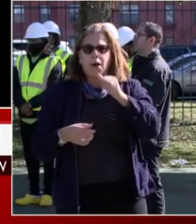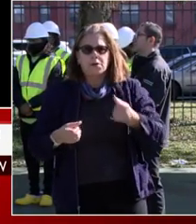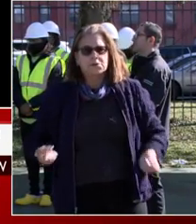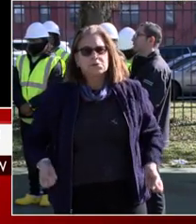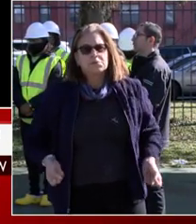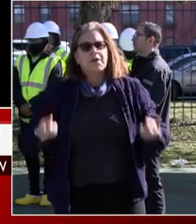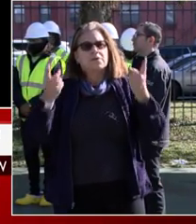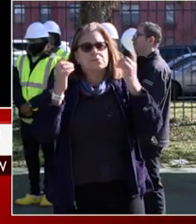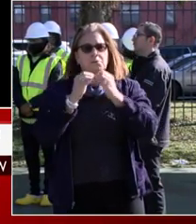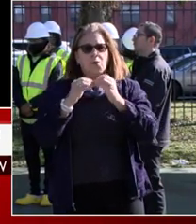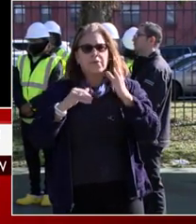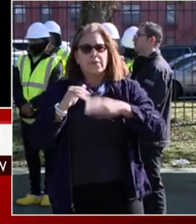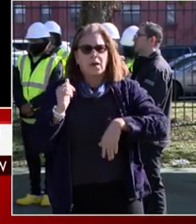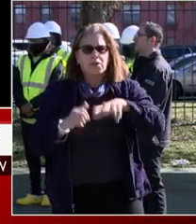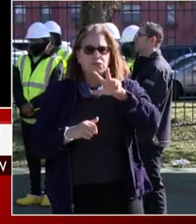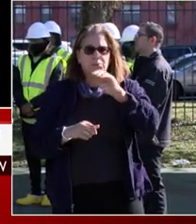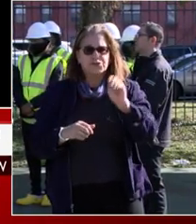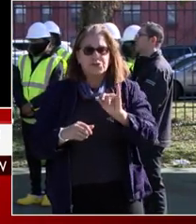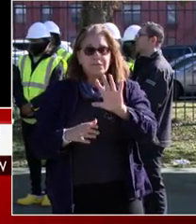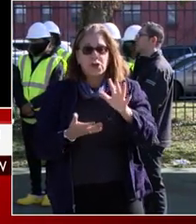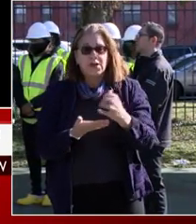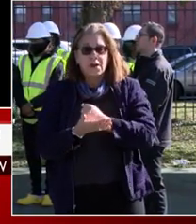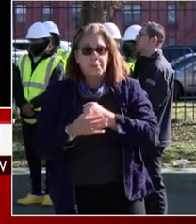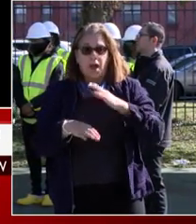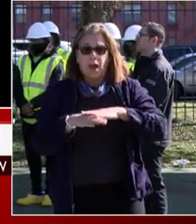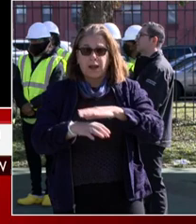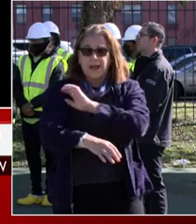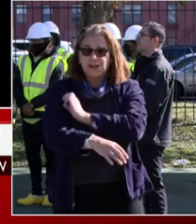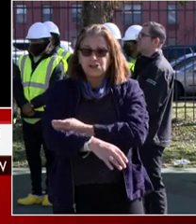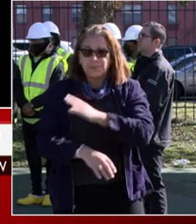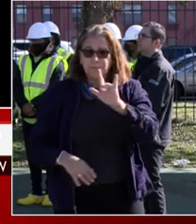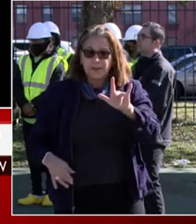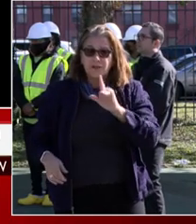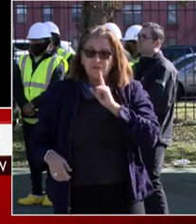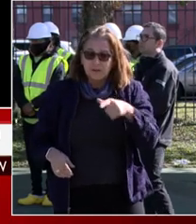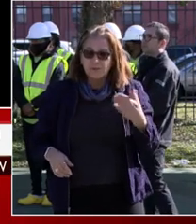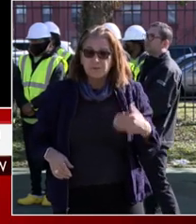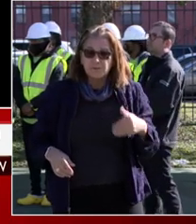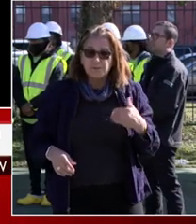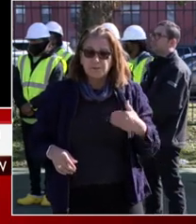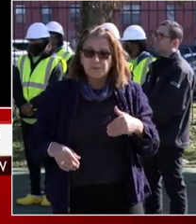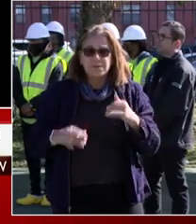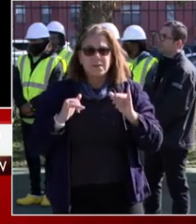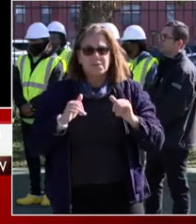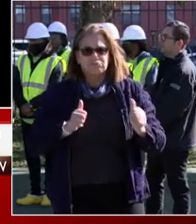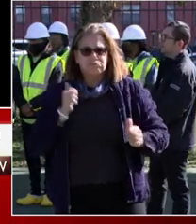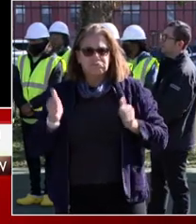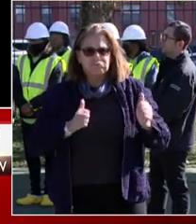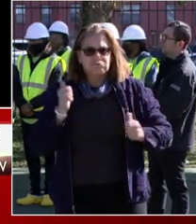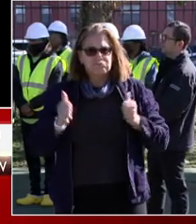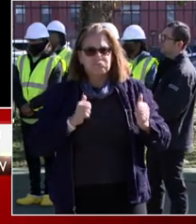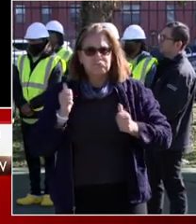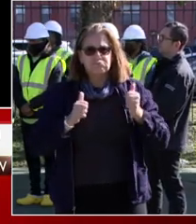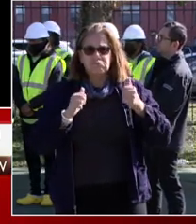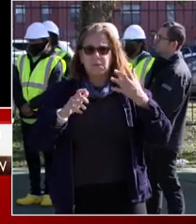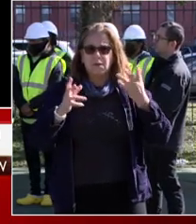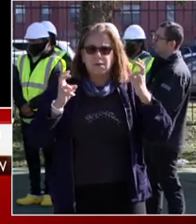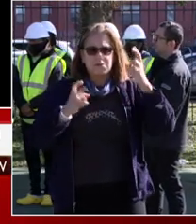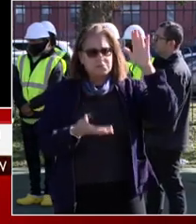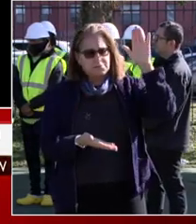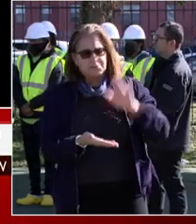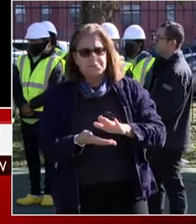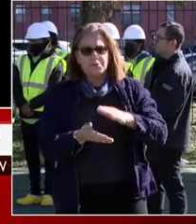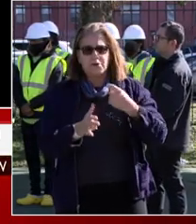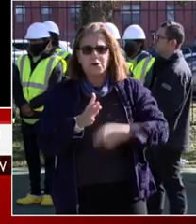bills. And that's the most aggressive affordability goal in the nation. And so in addition to that,